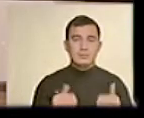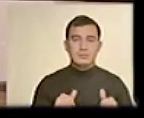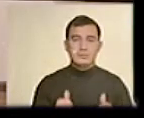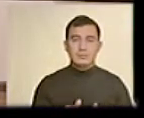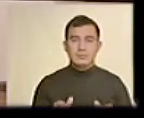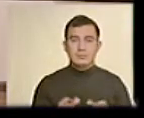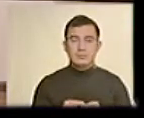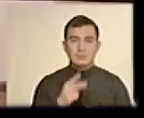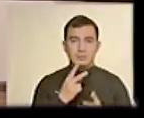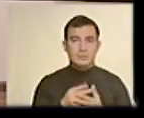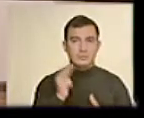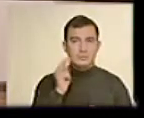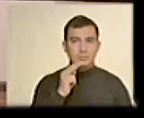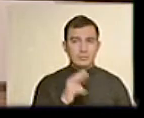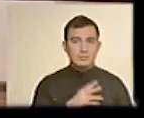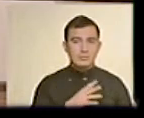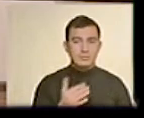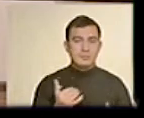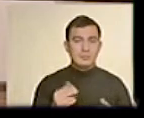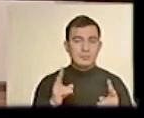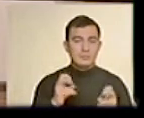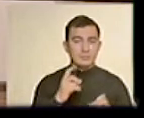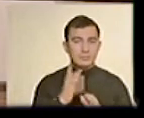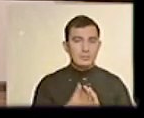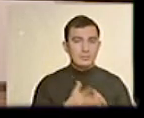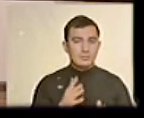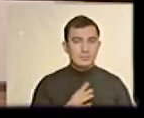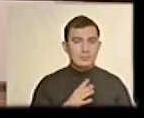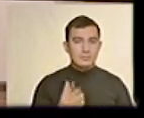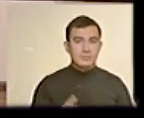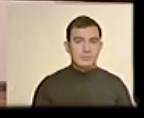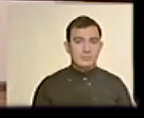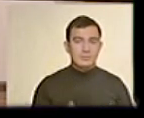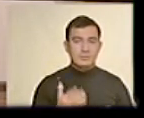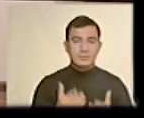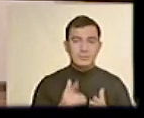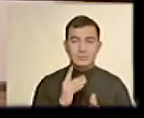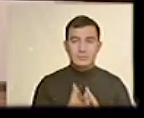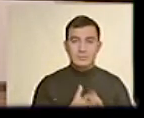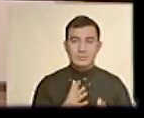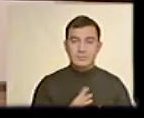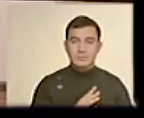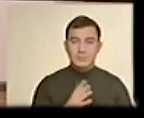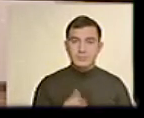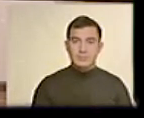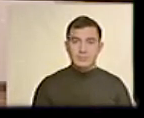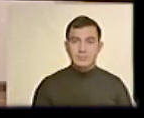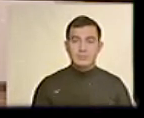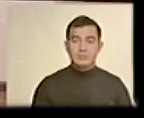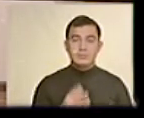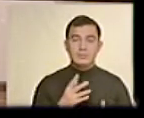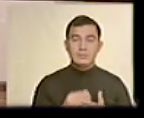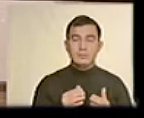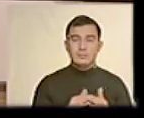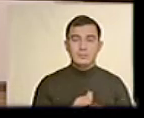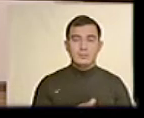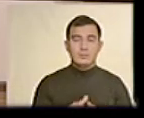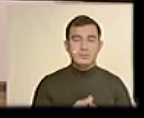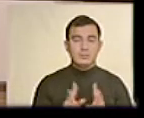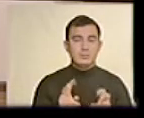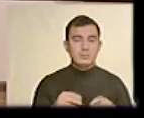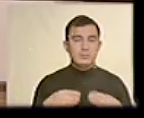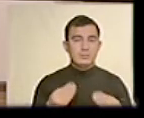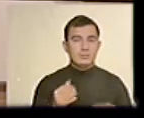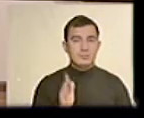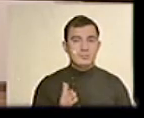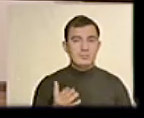formulalarini o'rgandik. Bugungi mavzu tushunarli bo'ldimi? Agar tushunarli bo'lgan bo'lsa, mustaqil bajarish uchun vazifalarni yozib